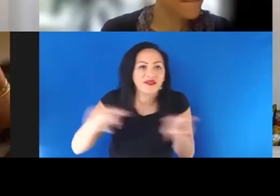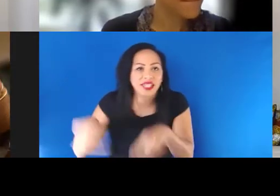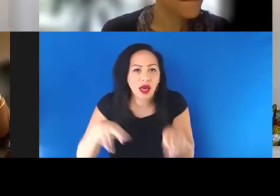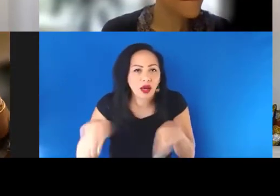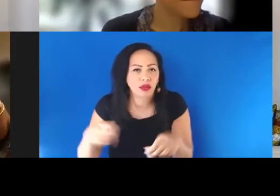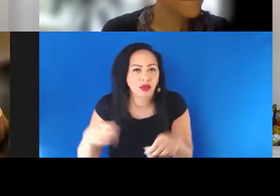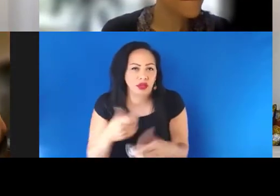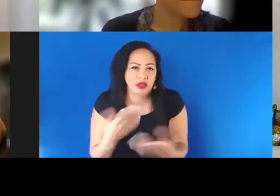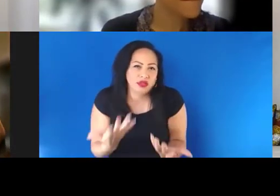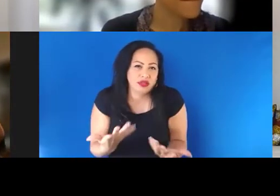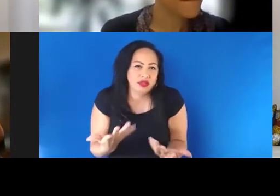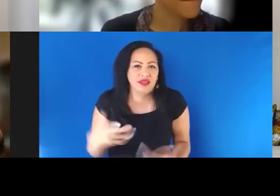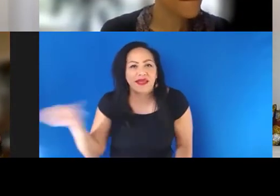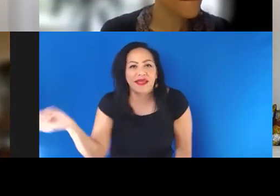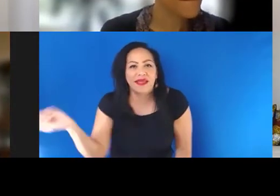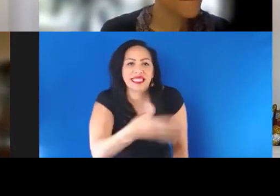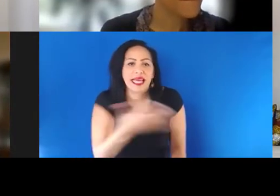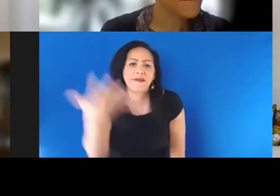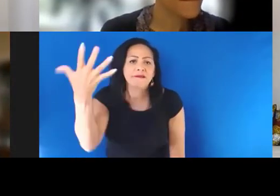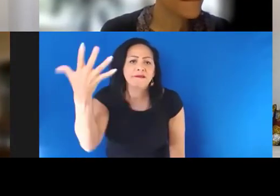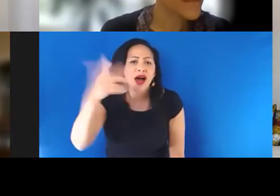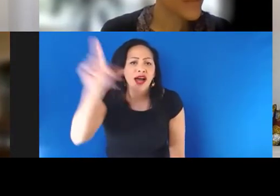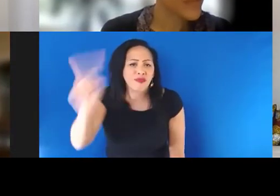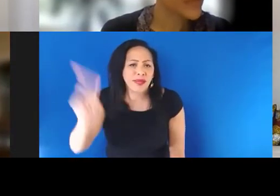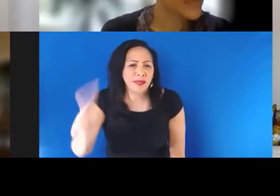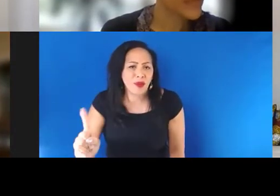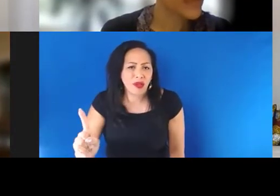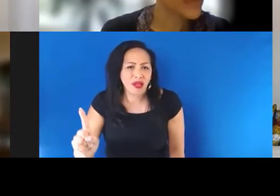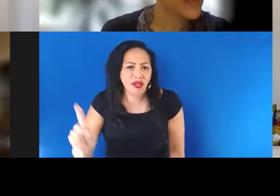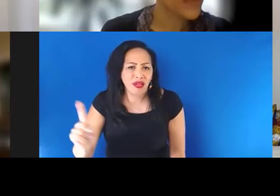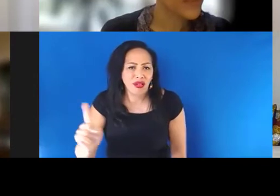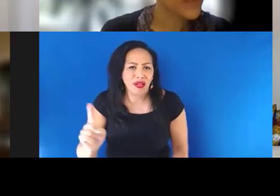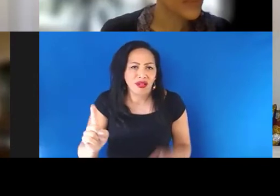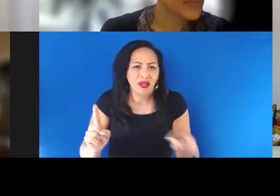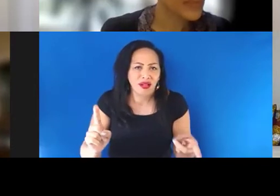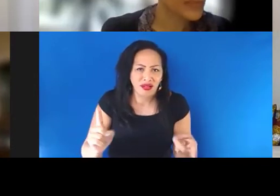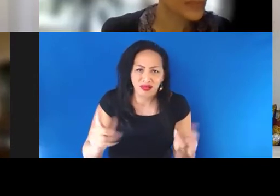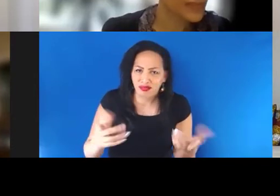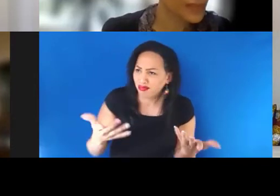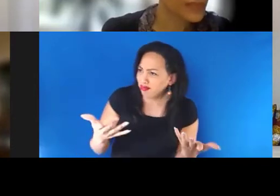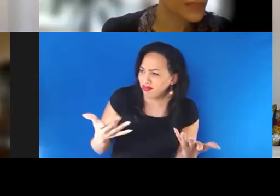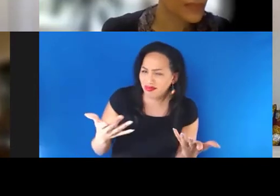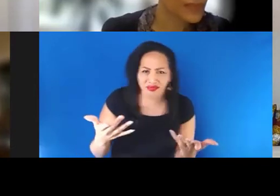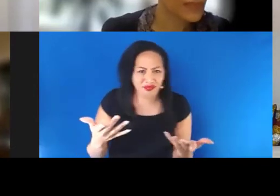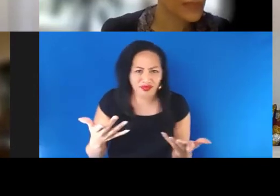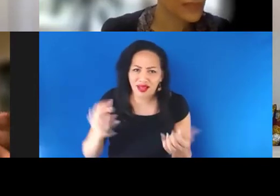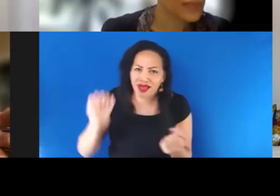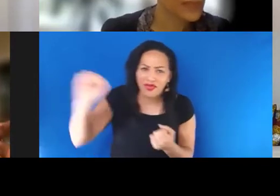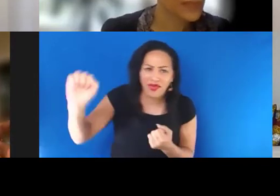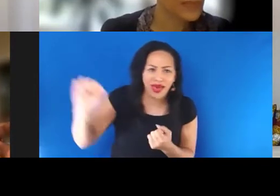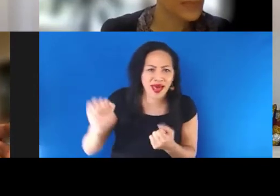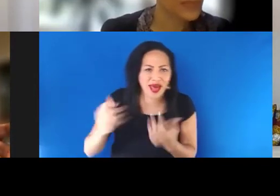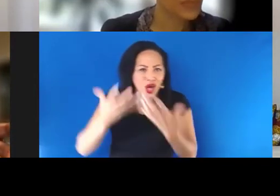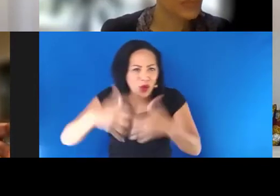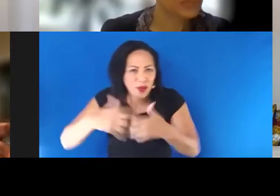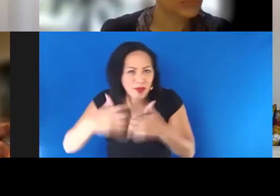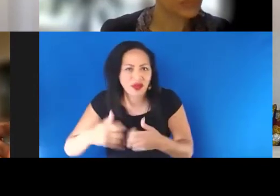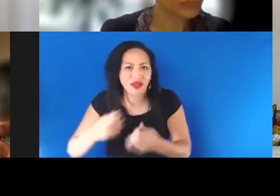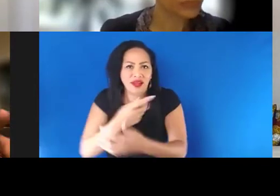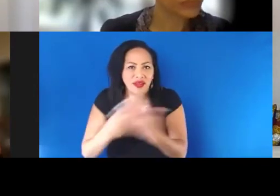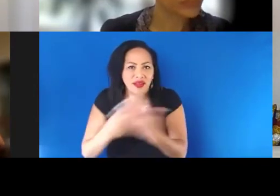equipment. They don't even share their original good quality documentation with the local